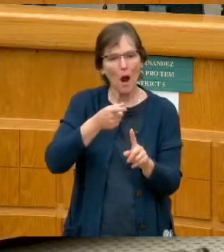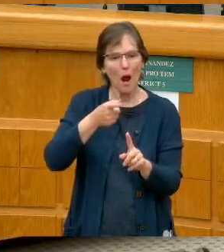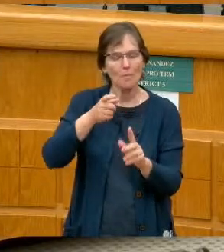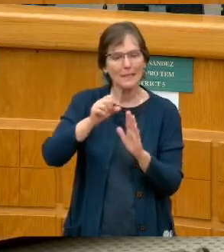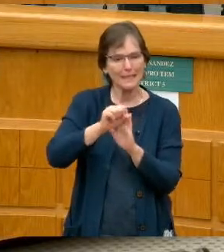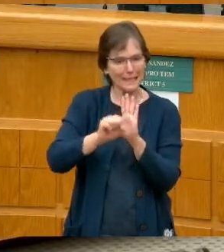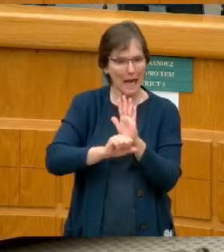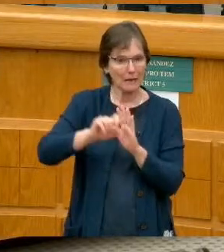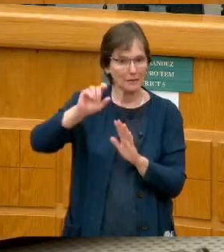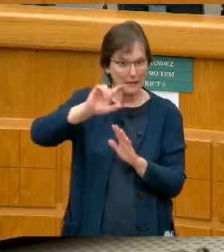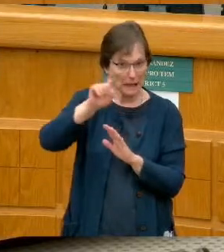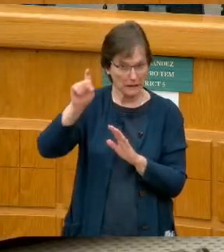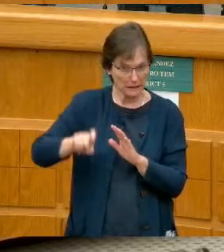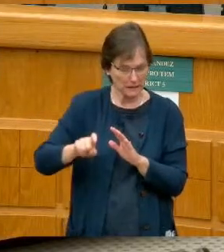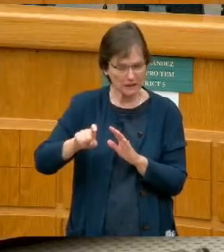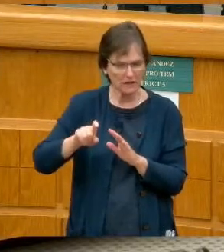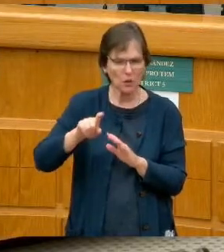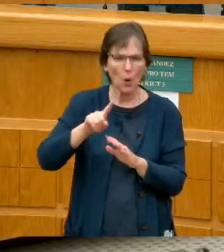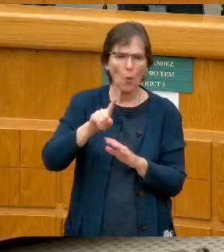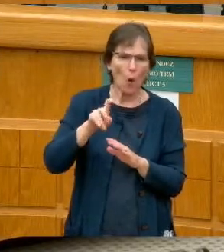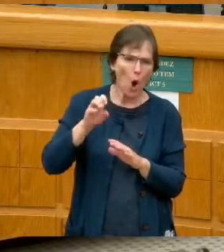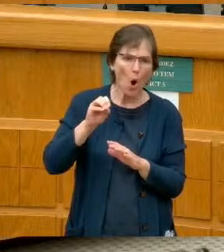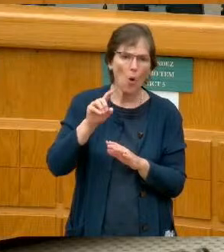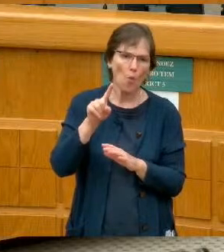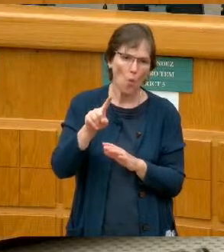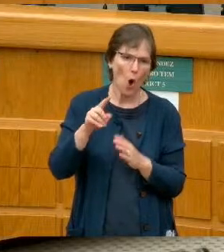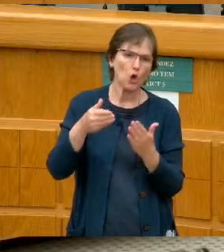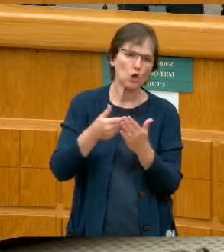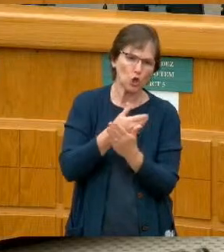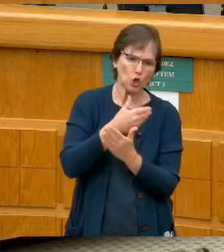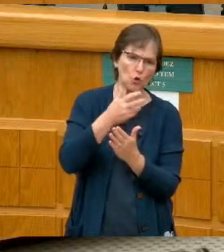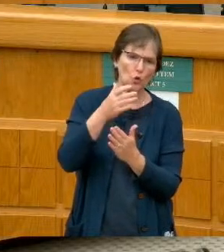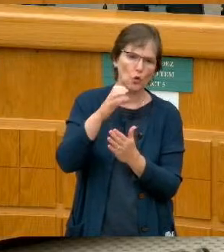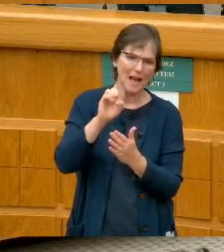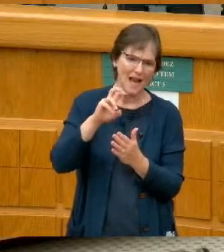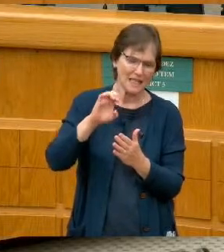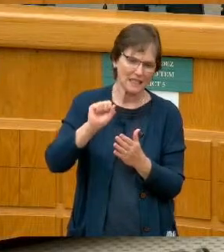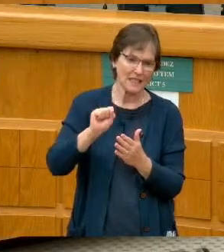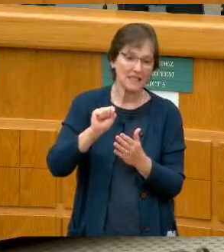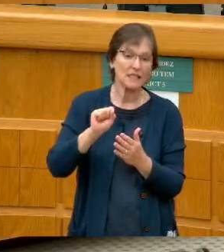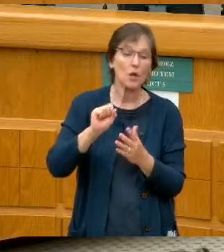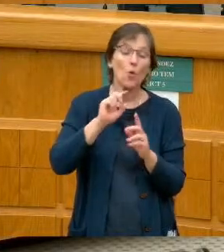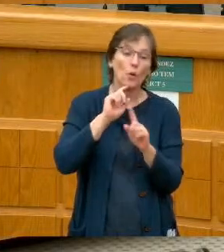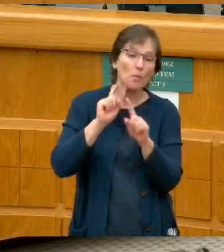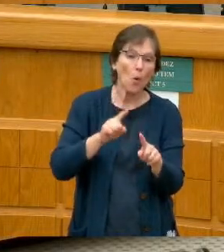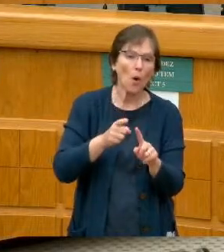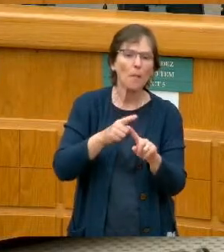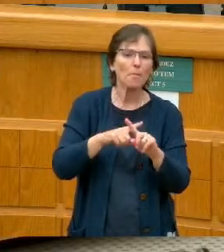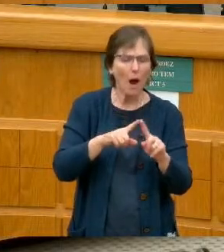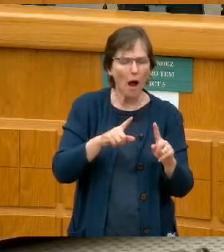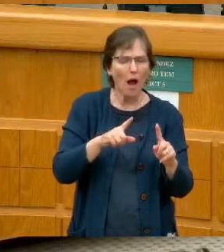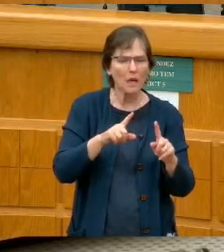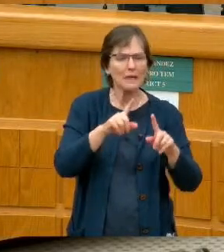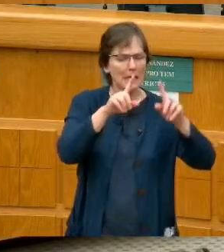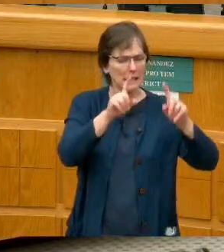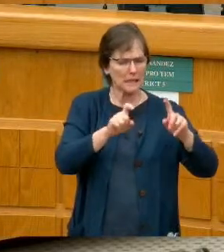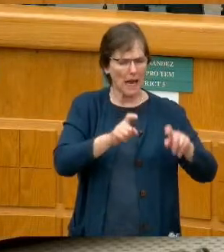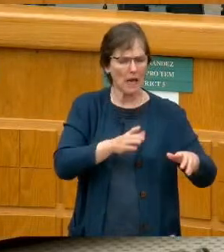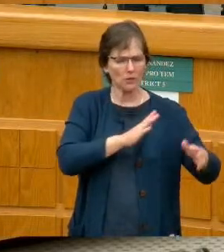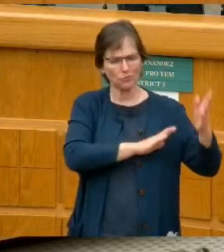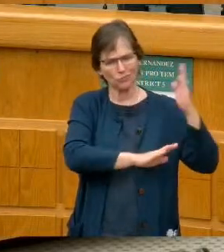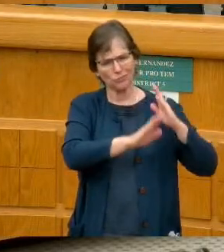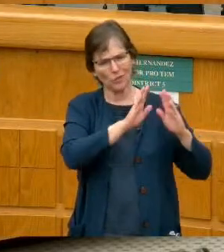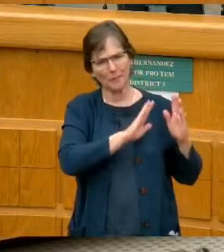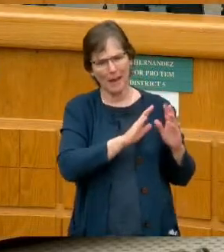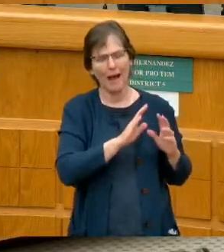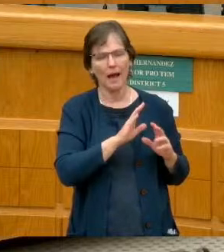101 cases. So not only did we report the 97, but there was 101 reported from the state. And those